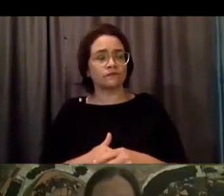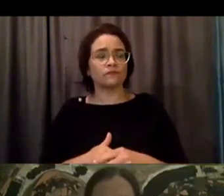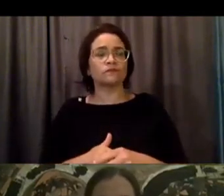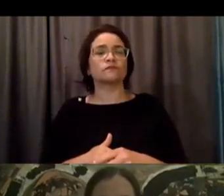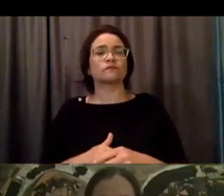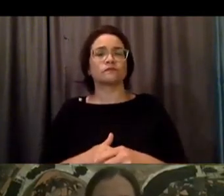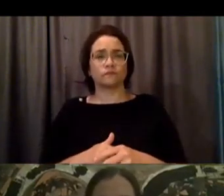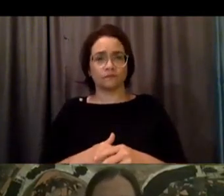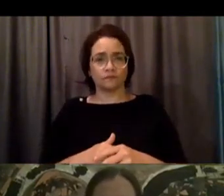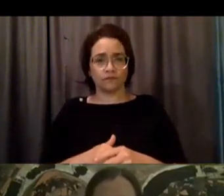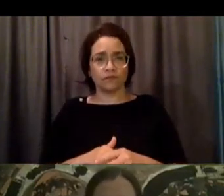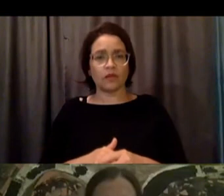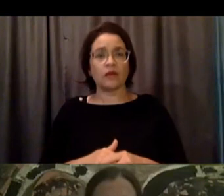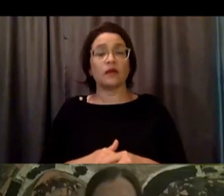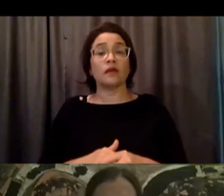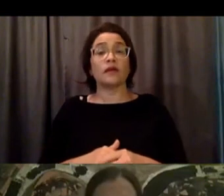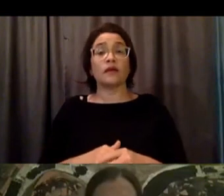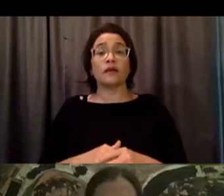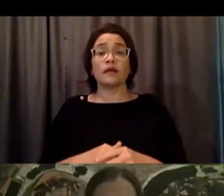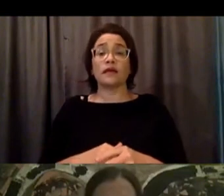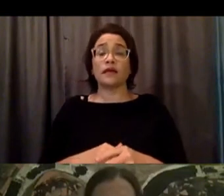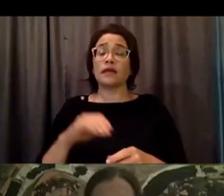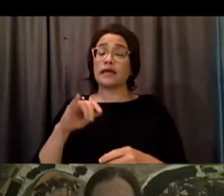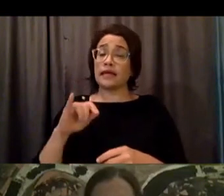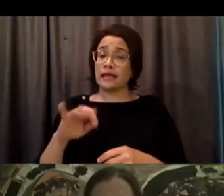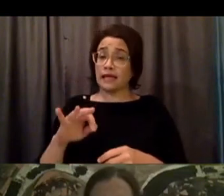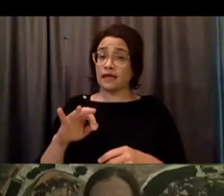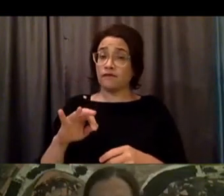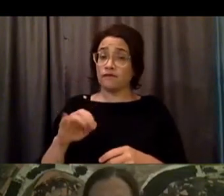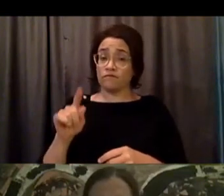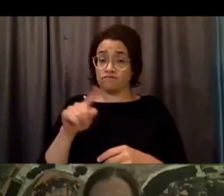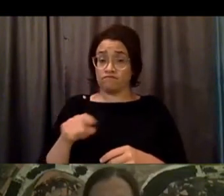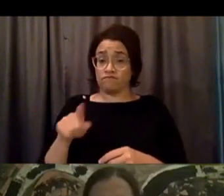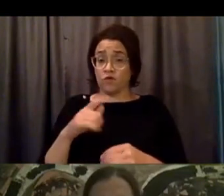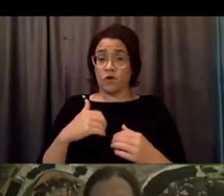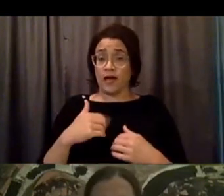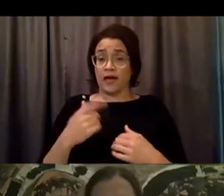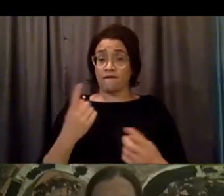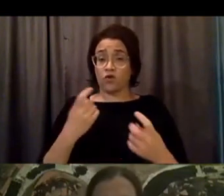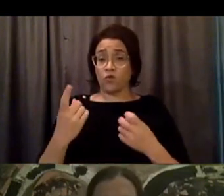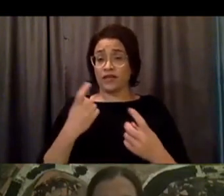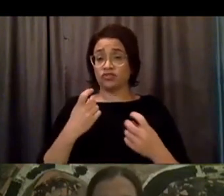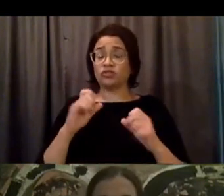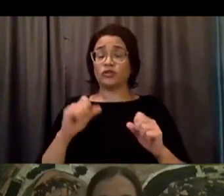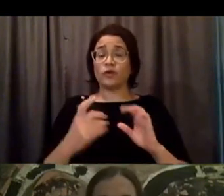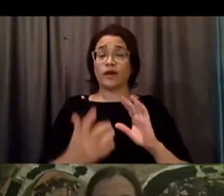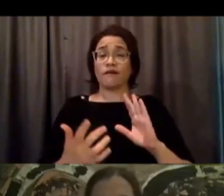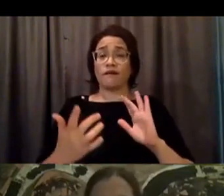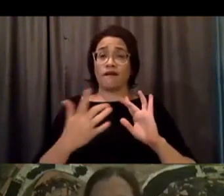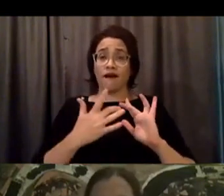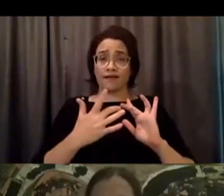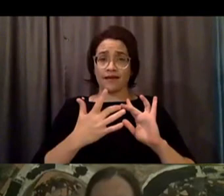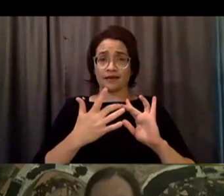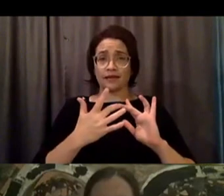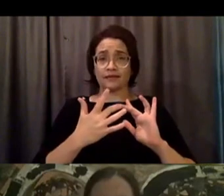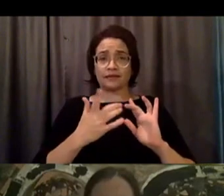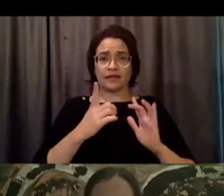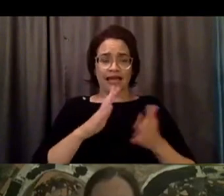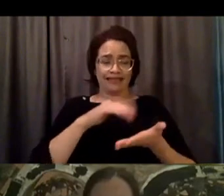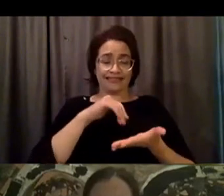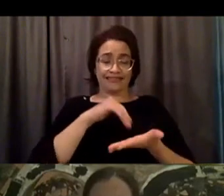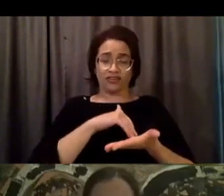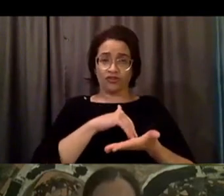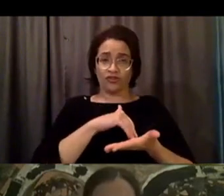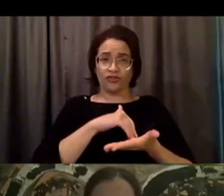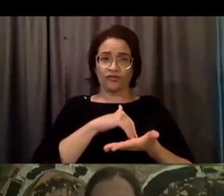um, you could contact us, uh, any of the center staff on the center's website,